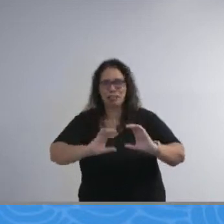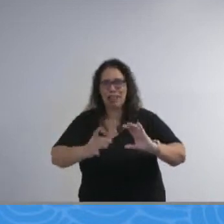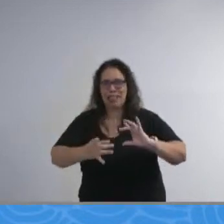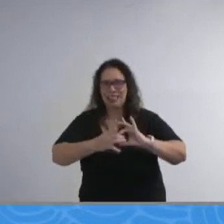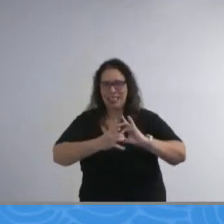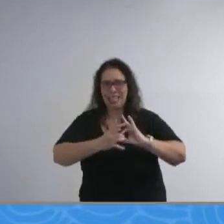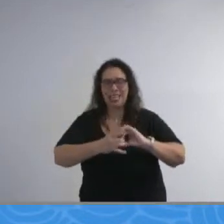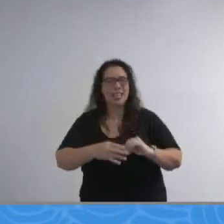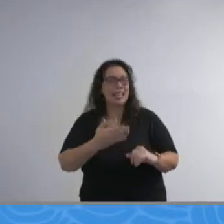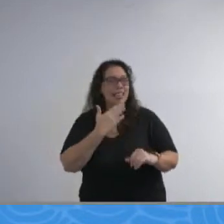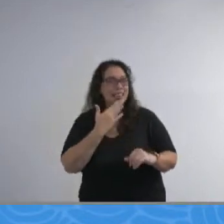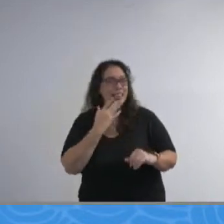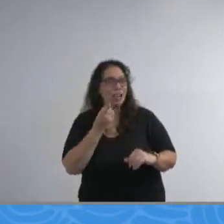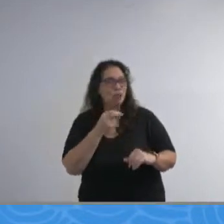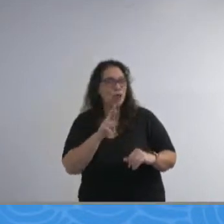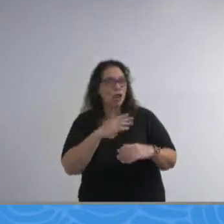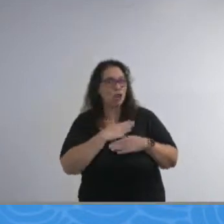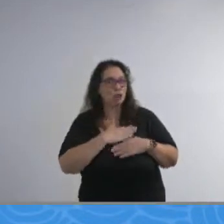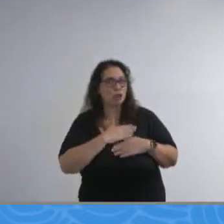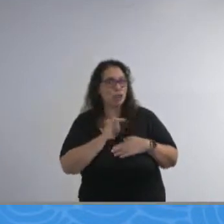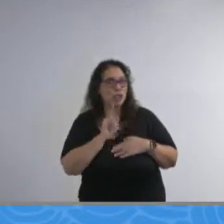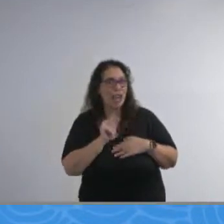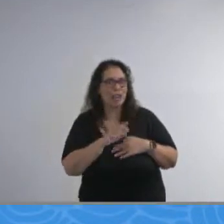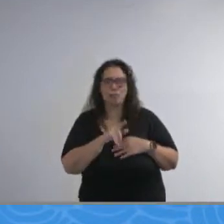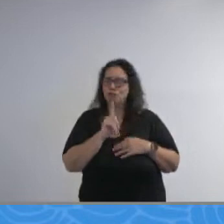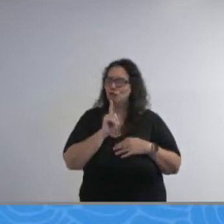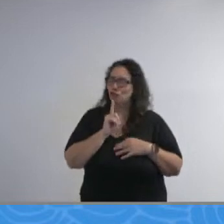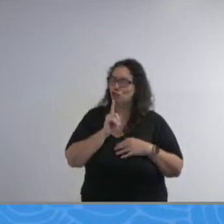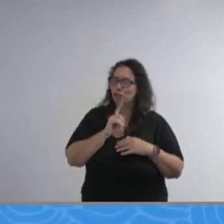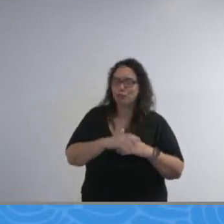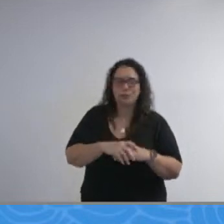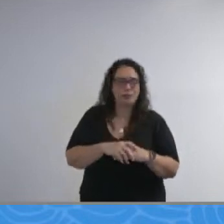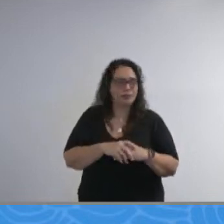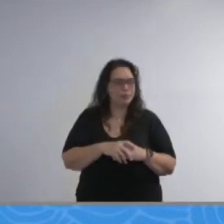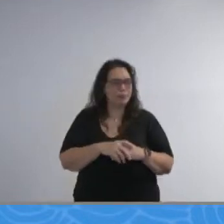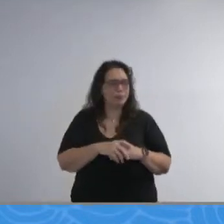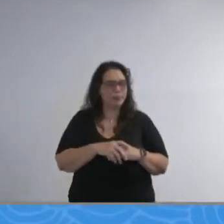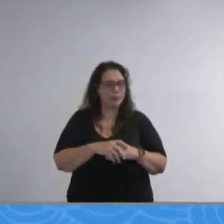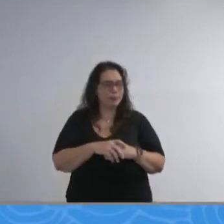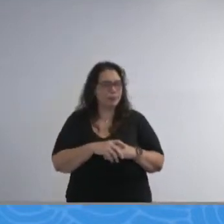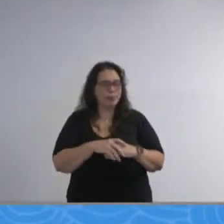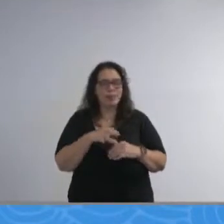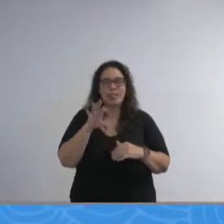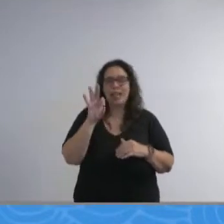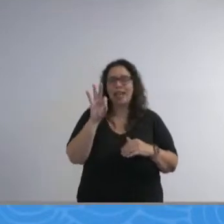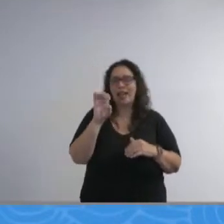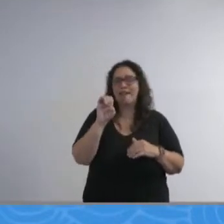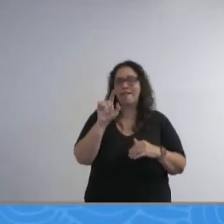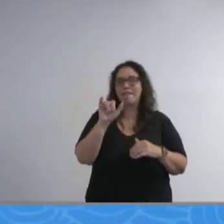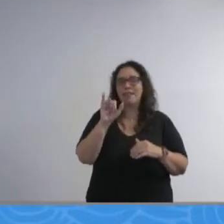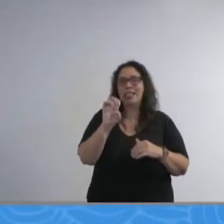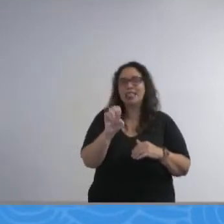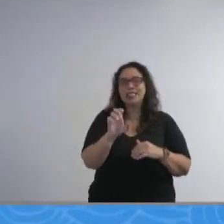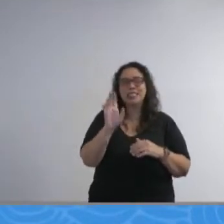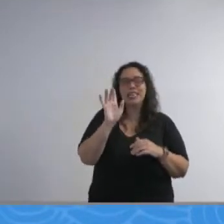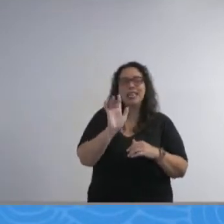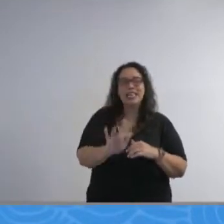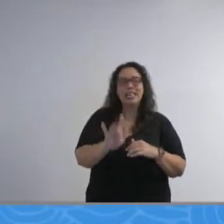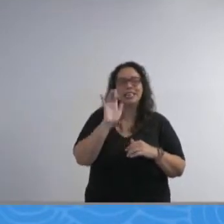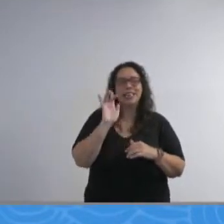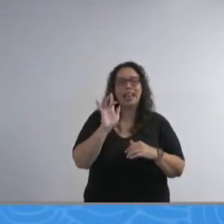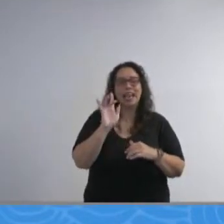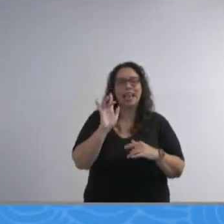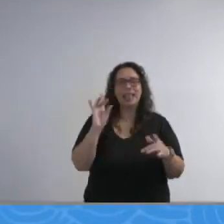Okay. Thank you, Doctor. Appreciate it. Felice Sparks. So just click on the link on that message after